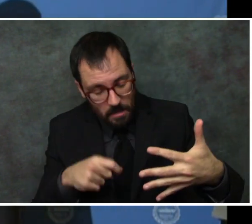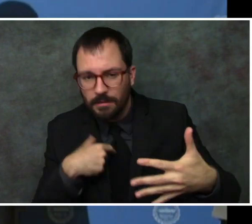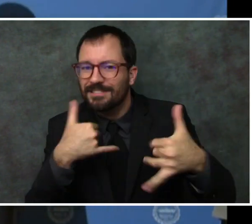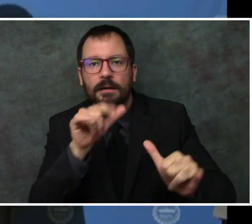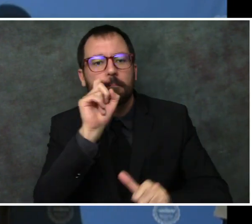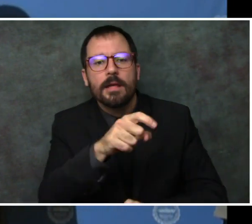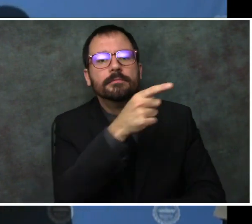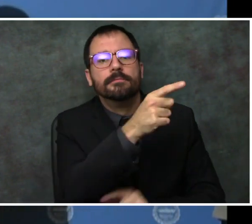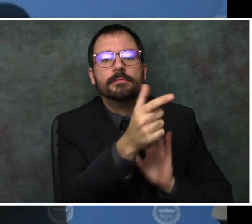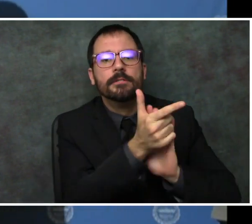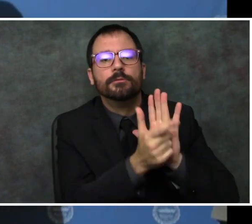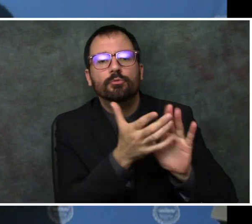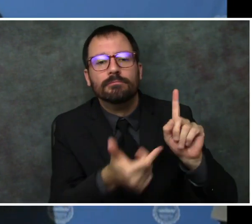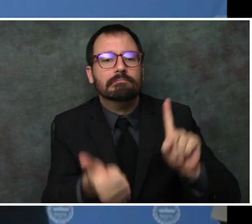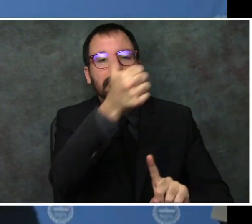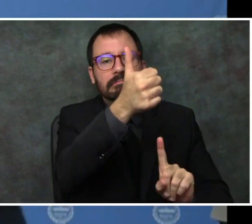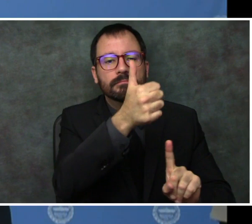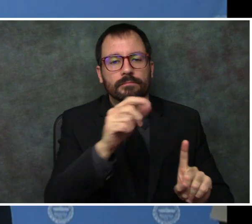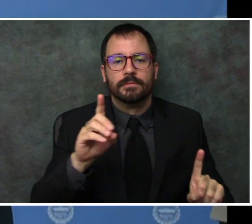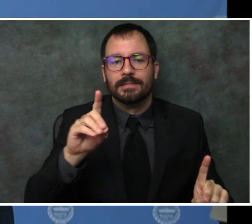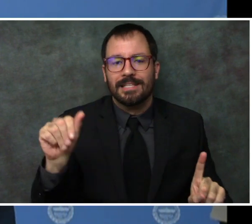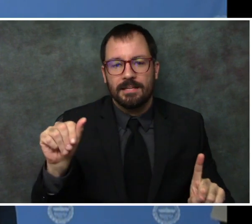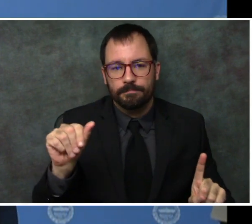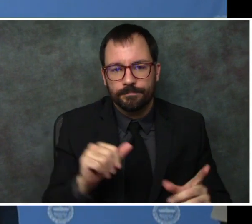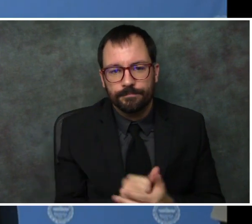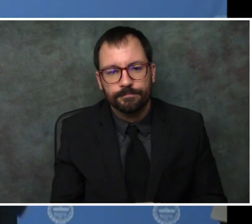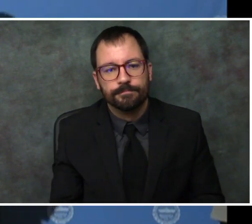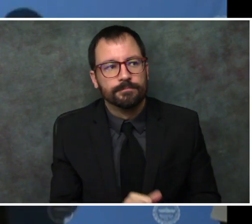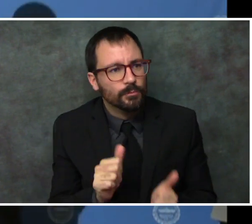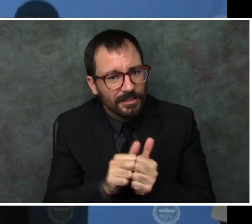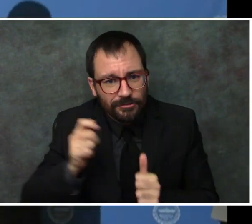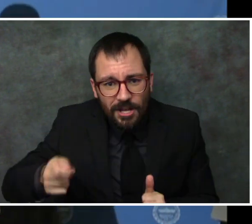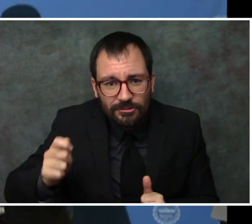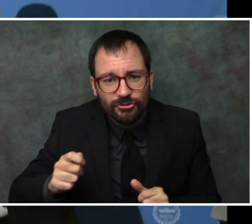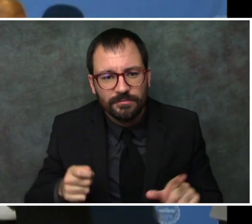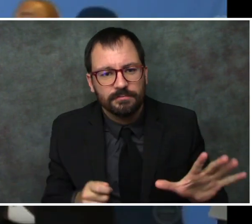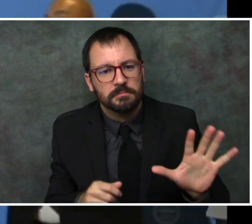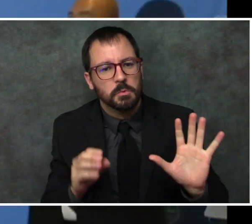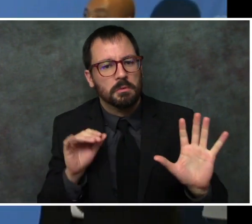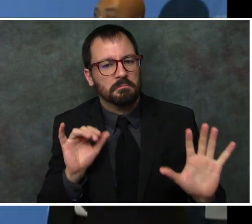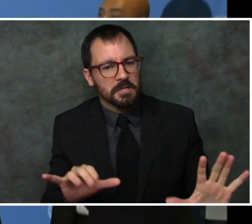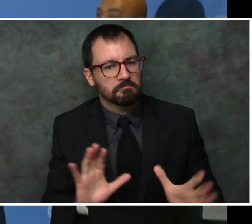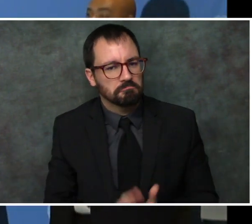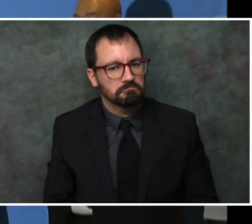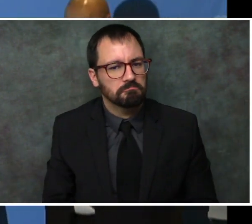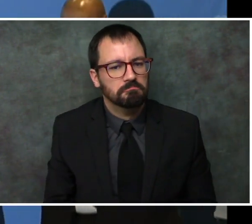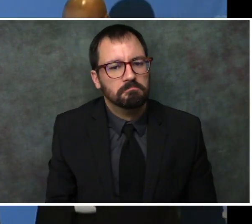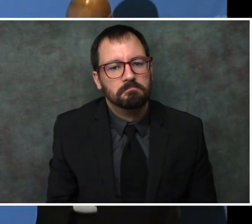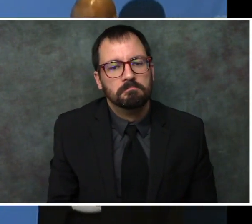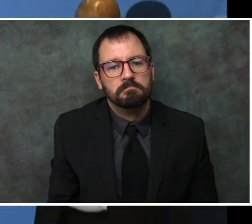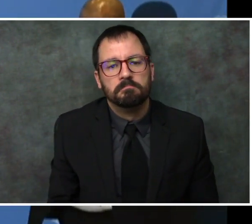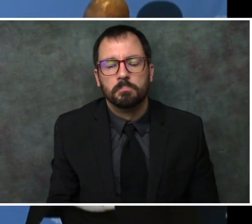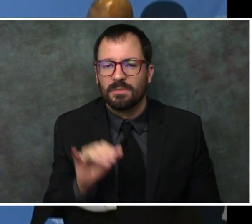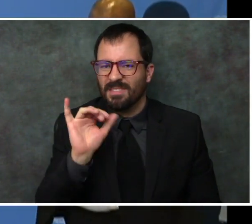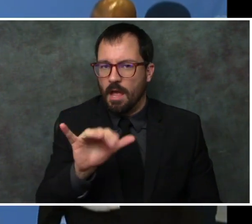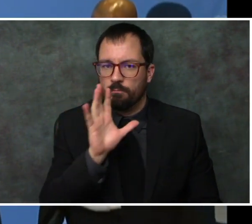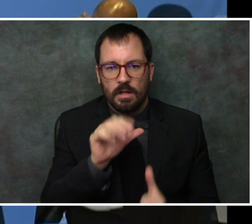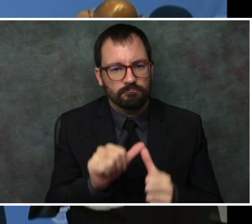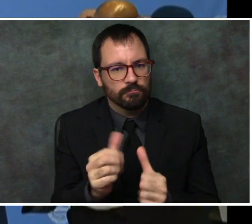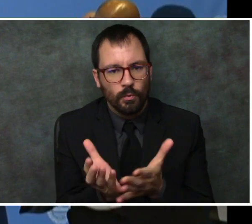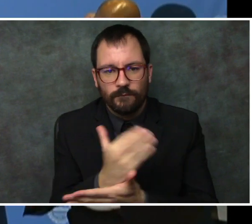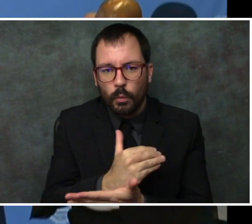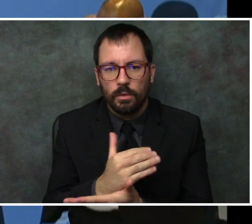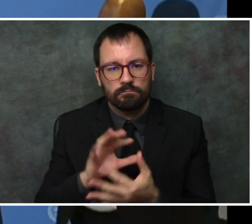in the. It's also going to be reviewed in the use of force. So in the section, the use of force section, that's